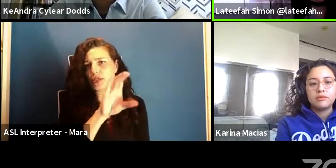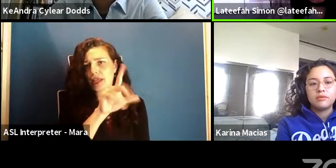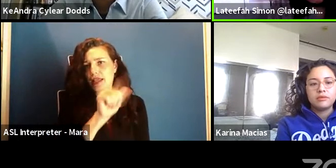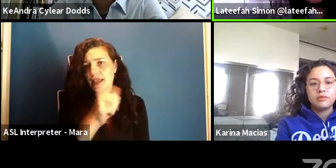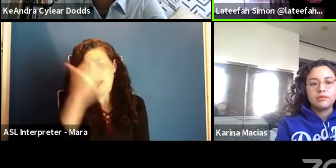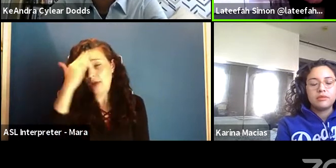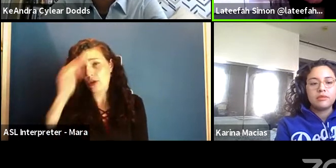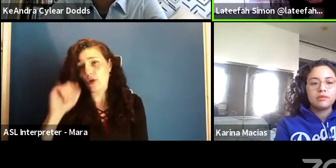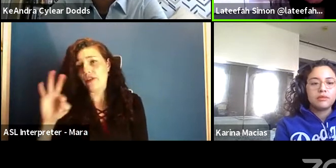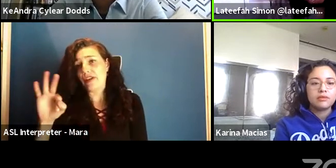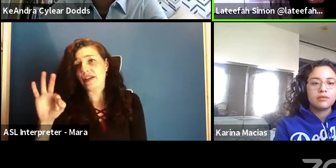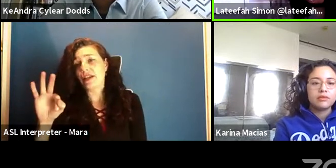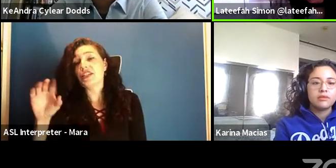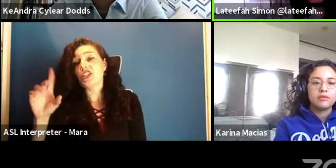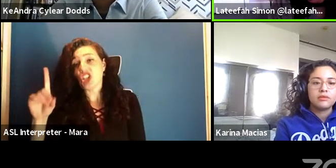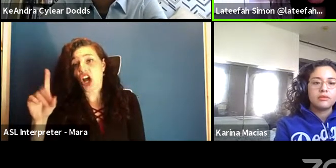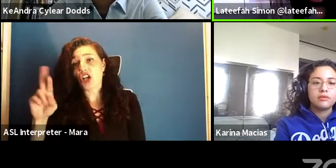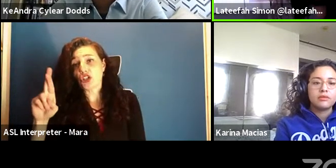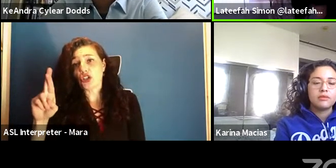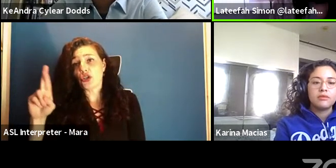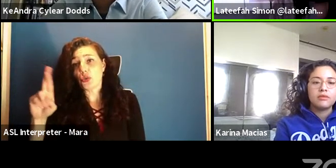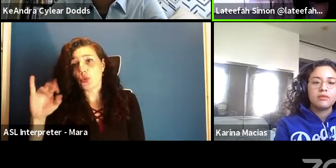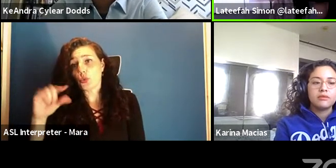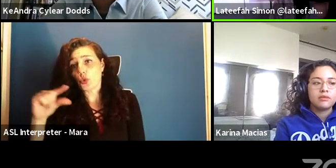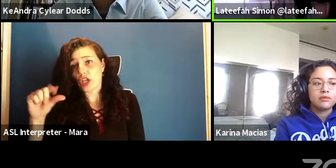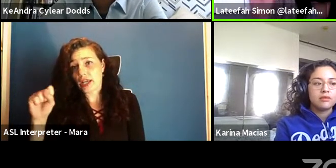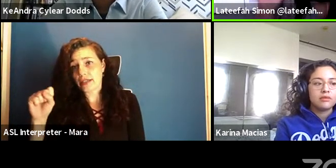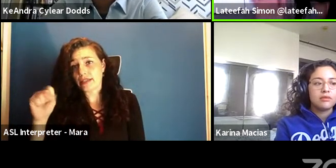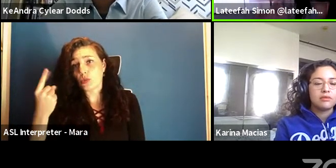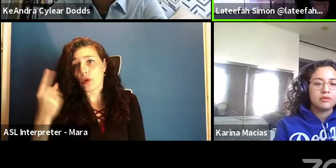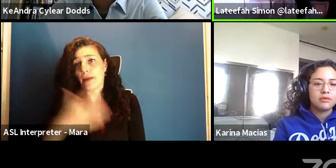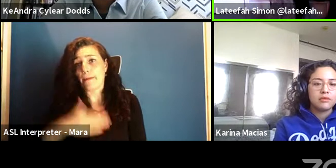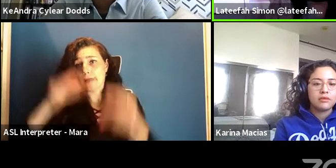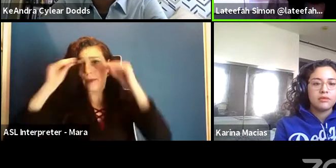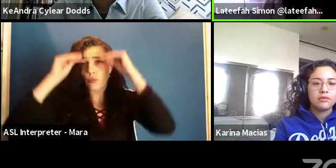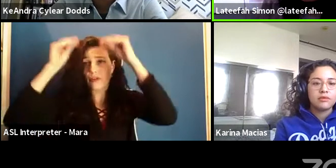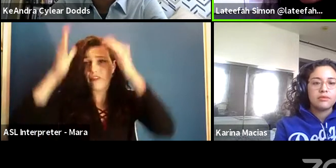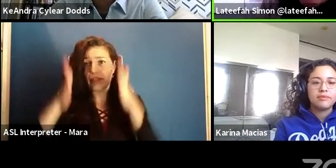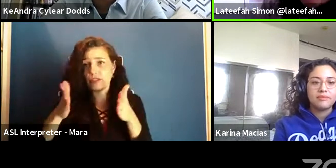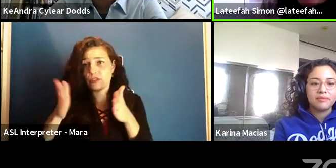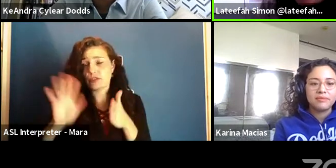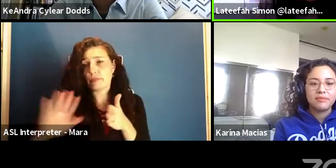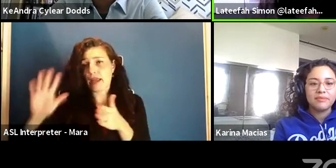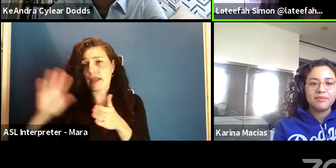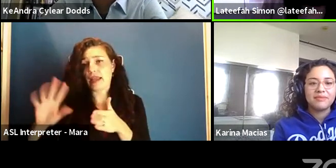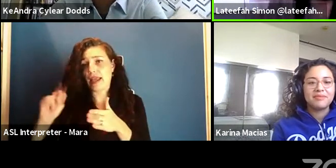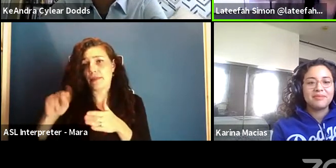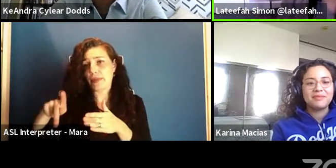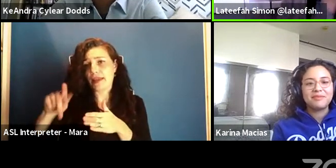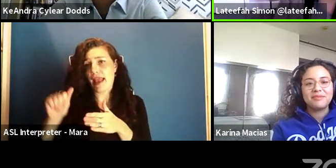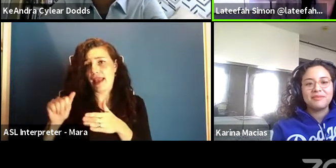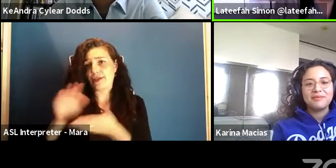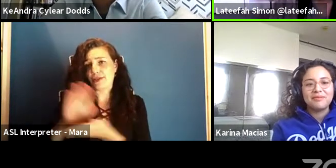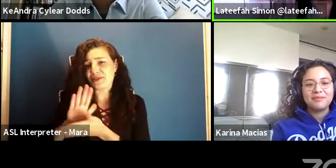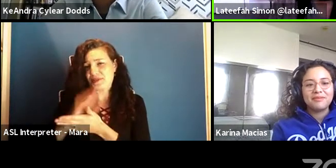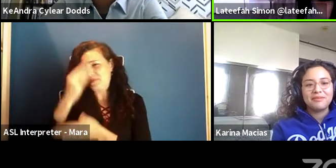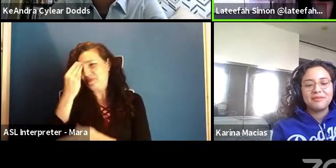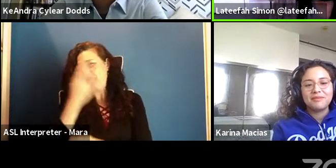but one of my professors and mentors. Yeah, I'm back in MPA school, Jacob, just so you know.